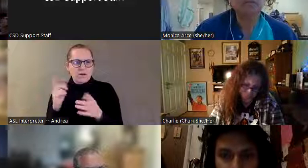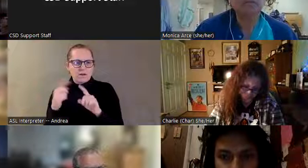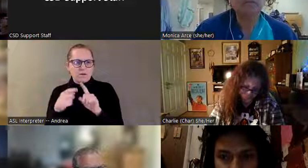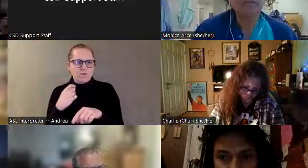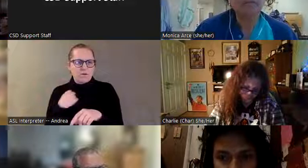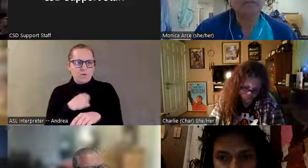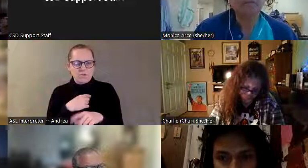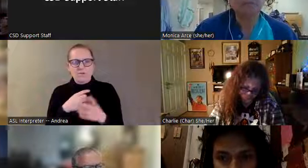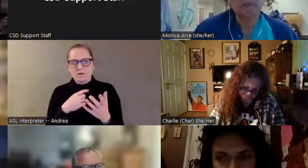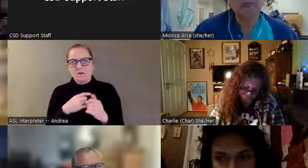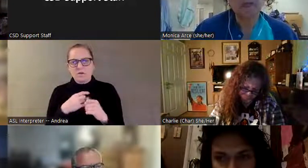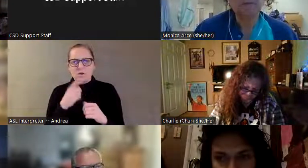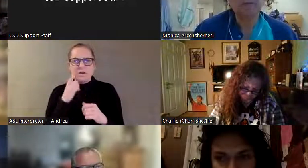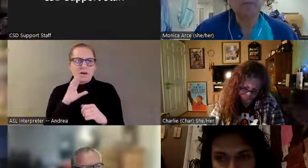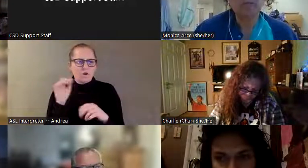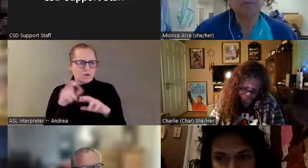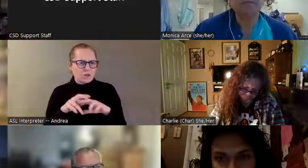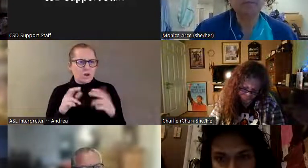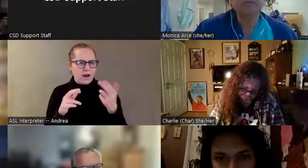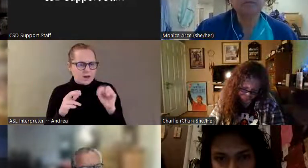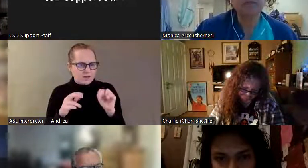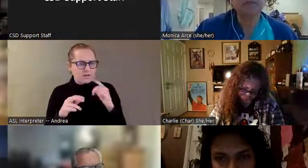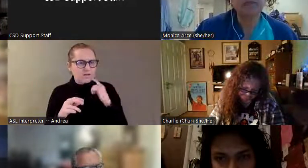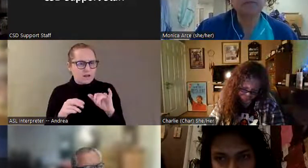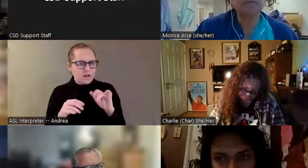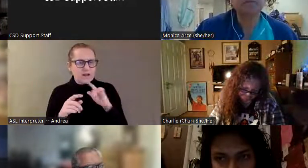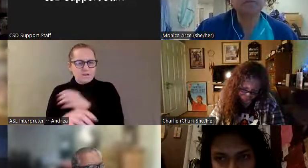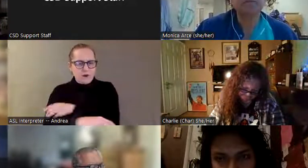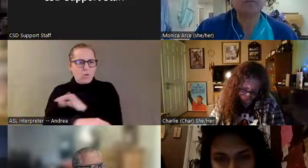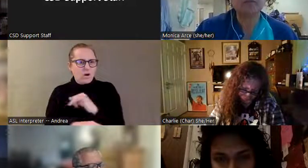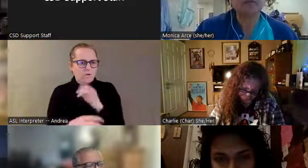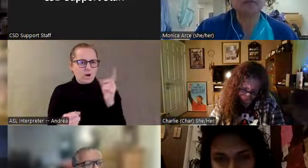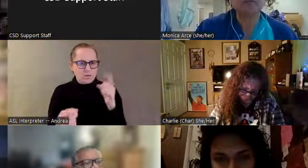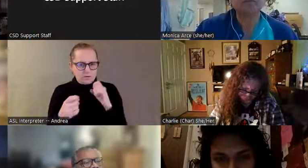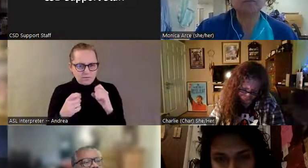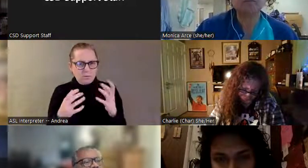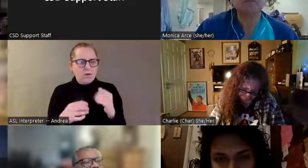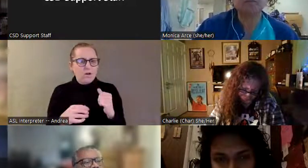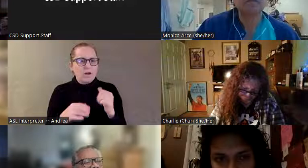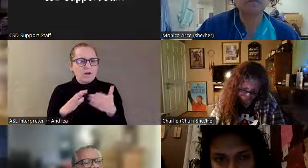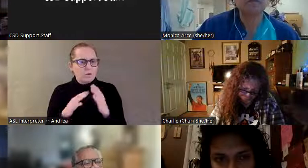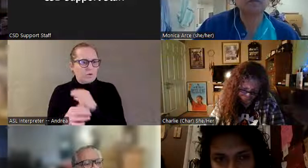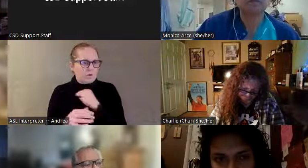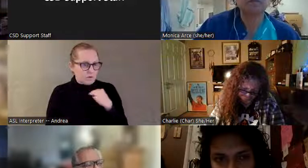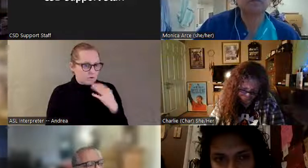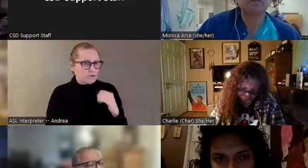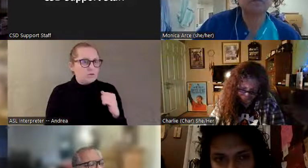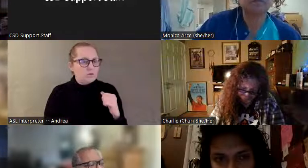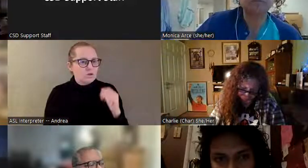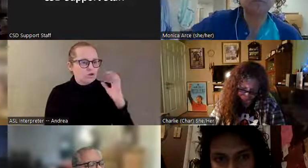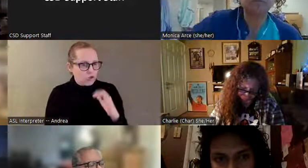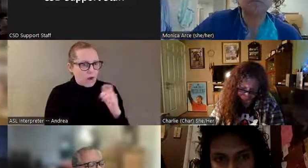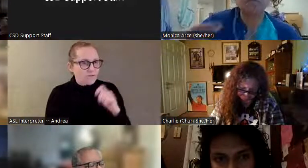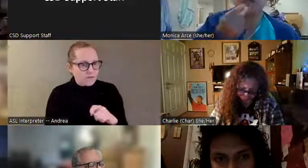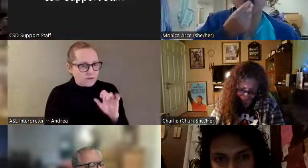think that, I mean, there was Co-Chair Aiken that said that. It's the power of it coming from community members drafting this up